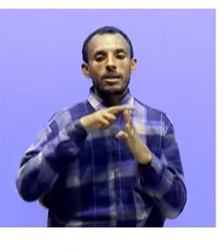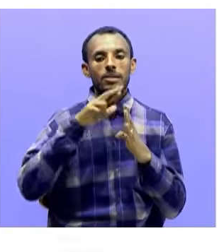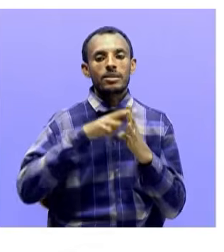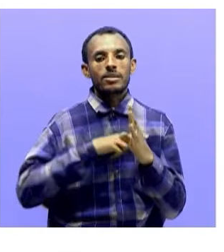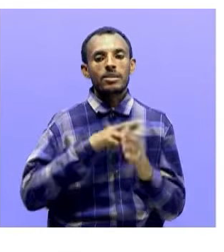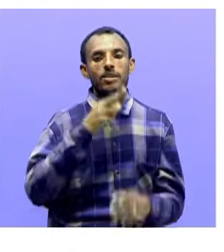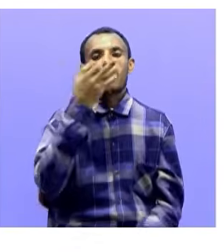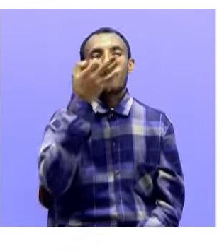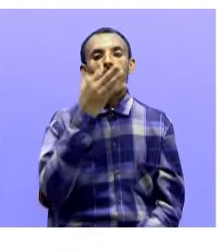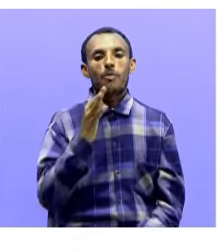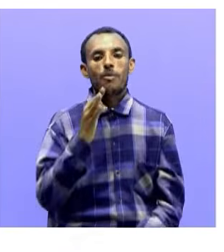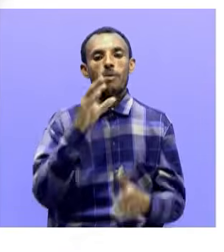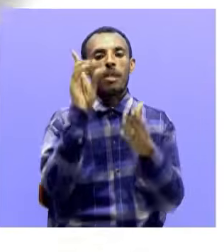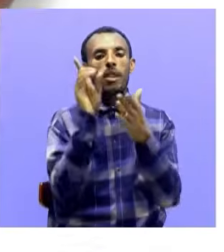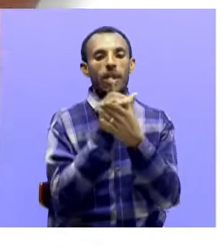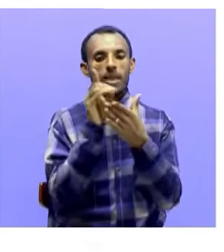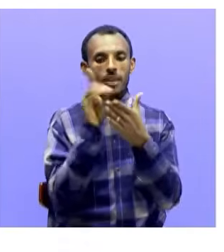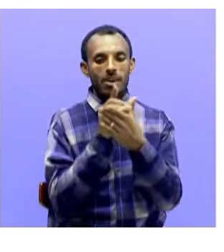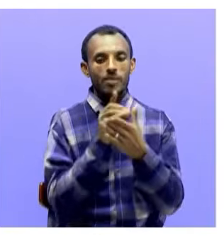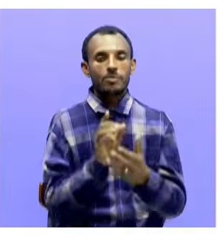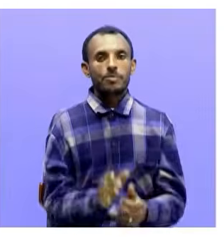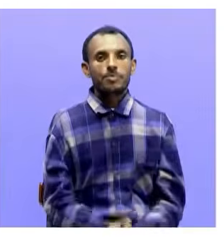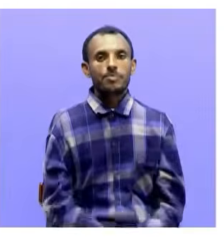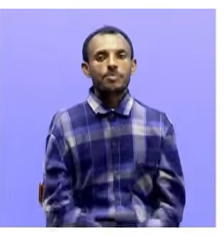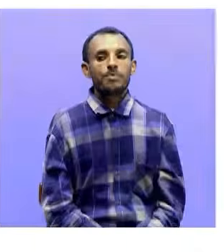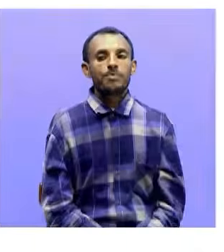range of data.